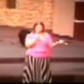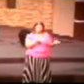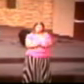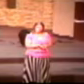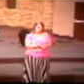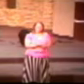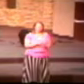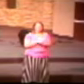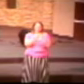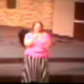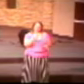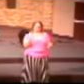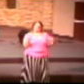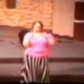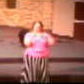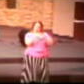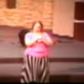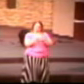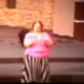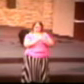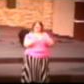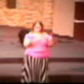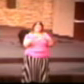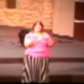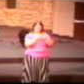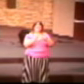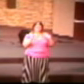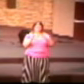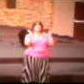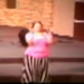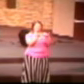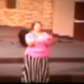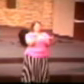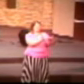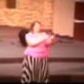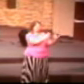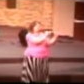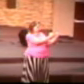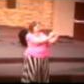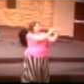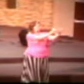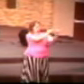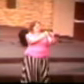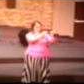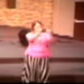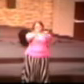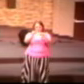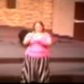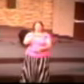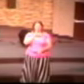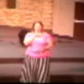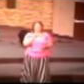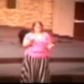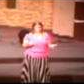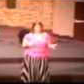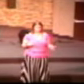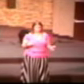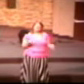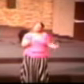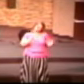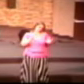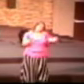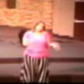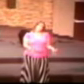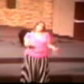And that gets complicated when you're with a large group of people, because everybody has individual preferences, which is